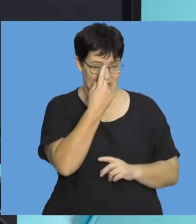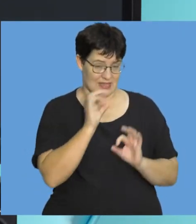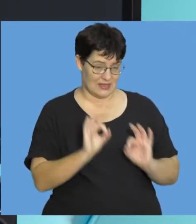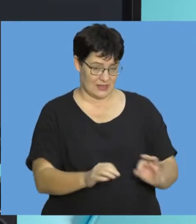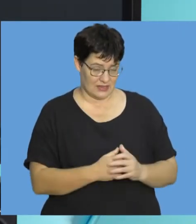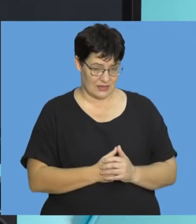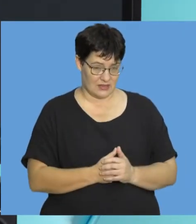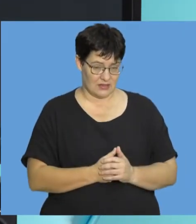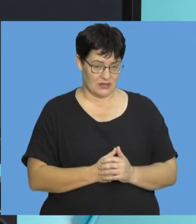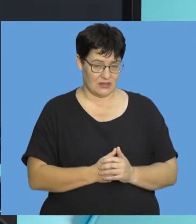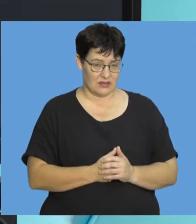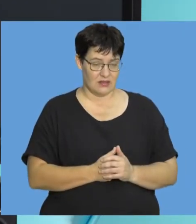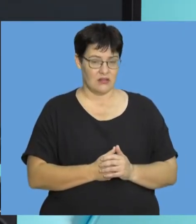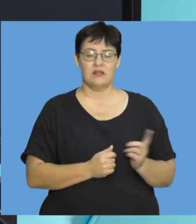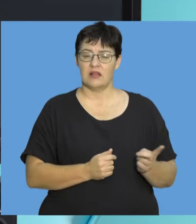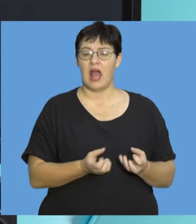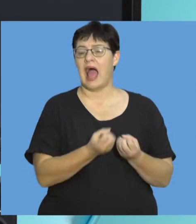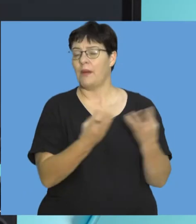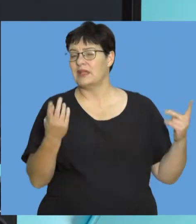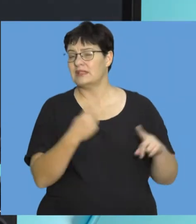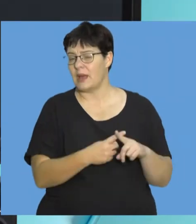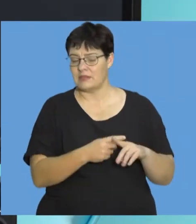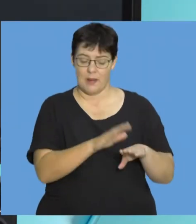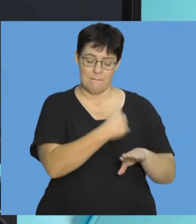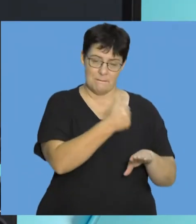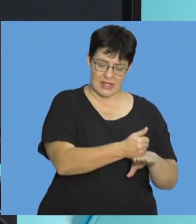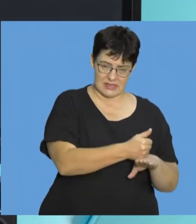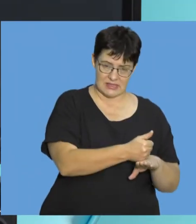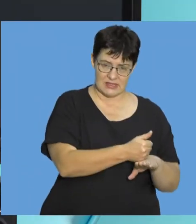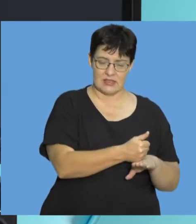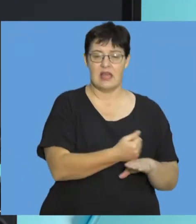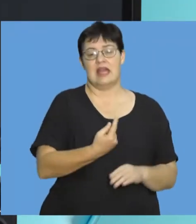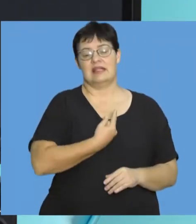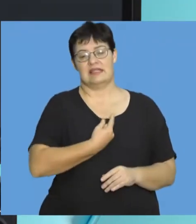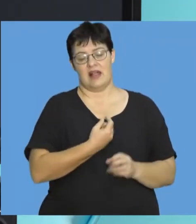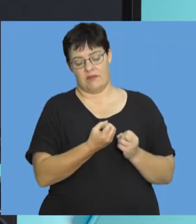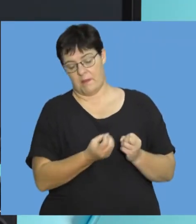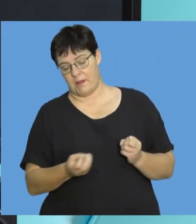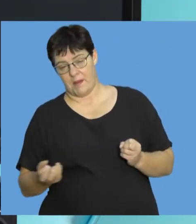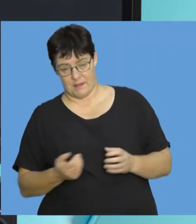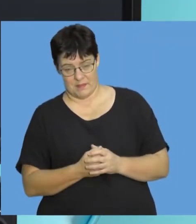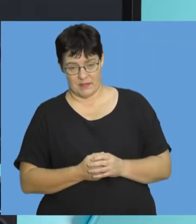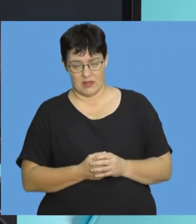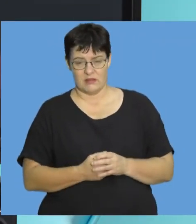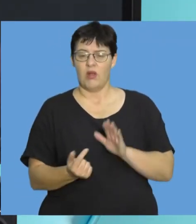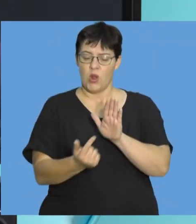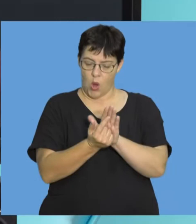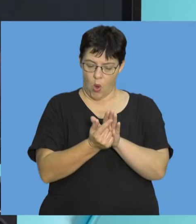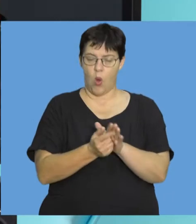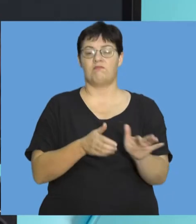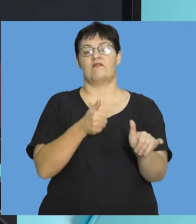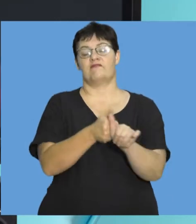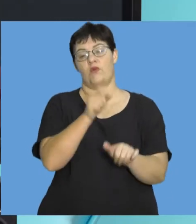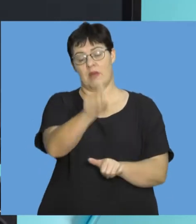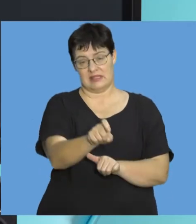sense, guys. So remember, the exponent will be how many times a base is multiplied by itself. There's some laws that we